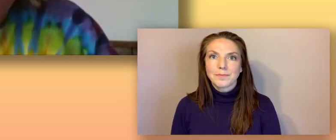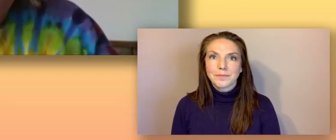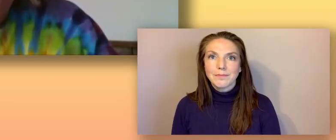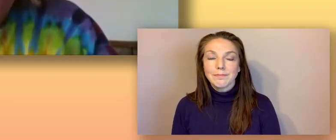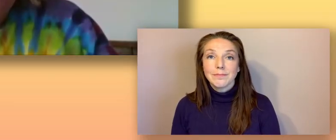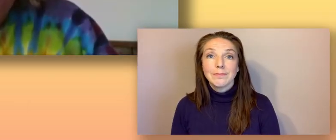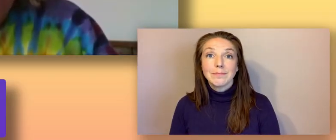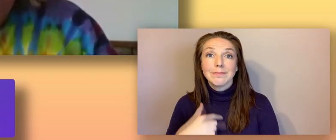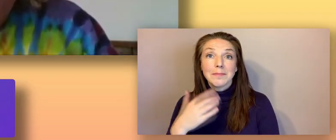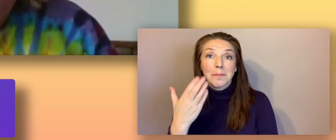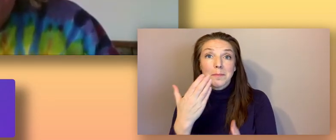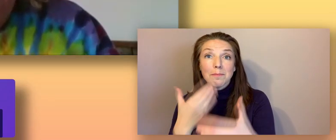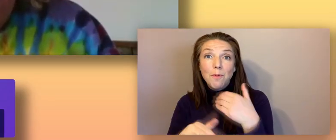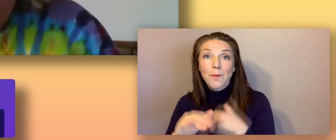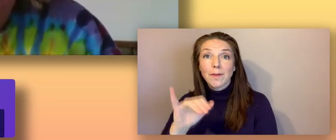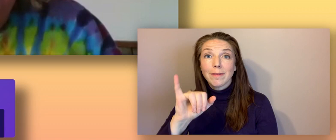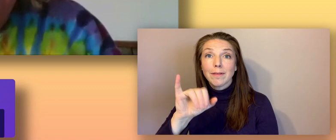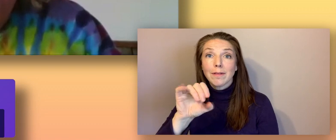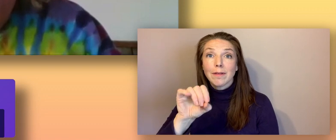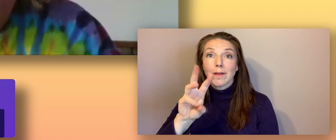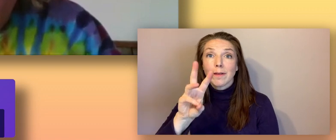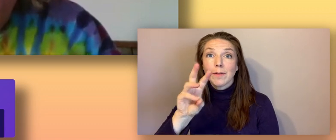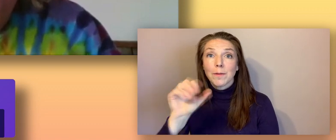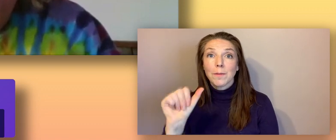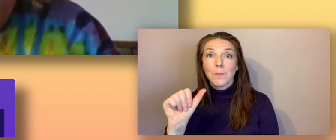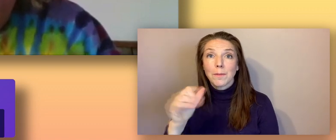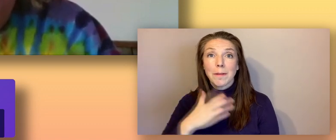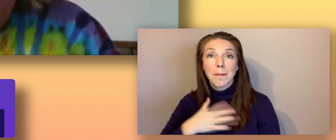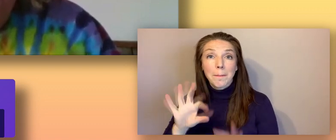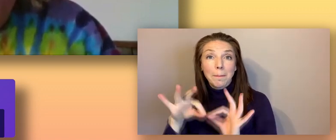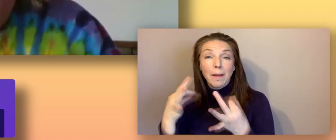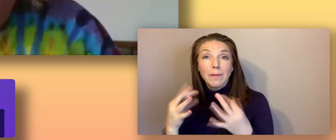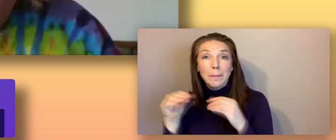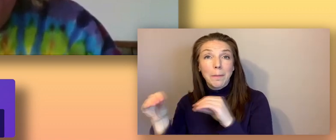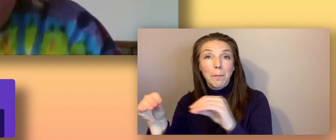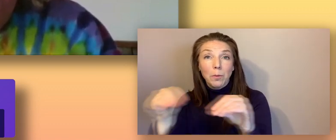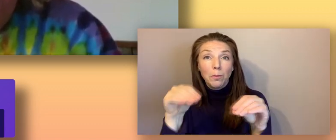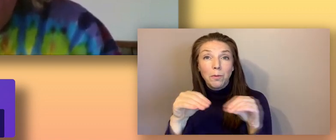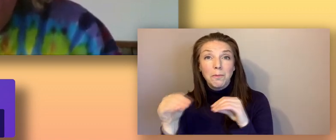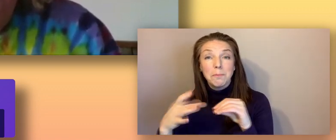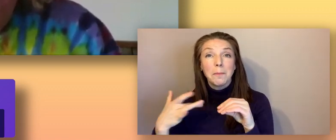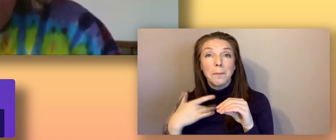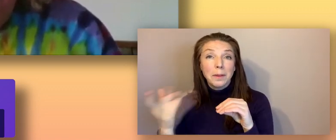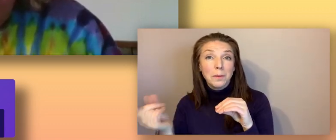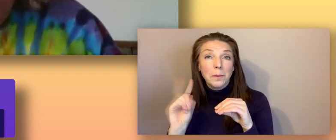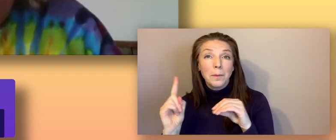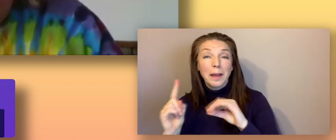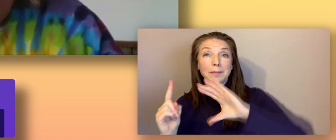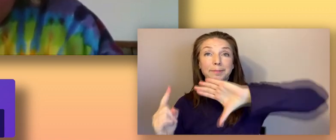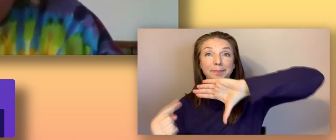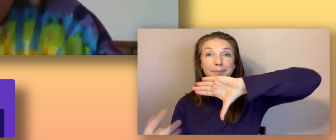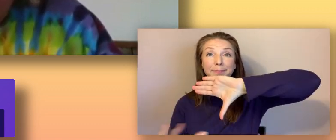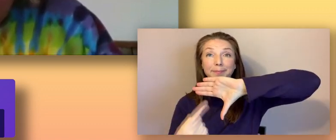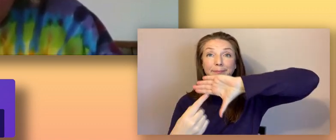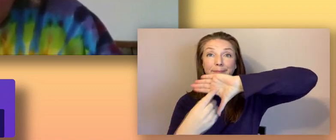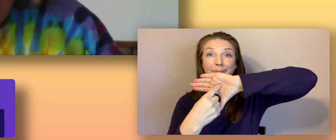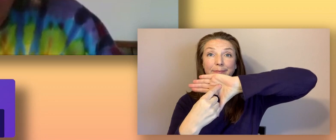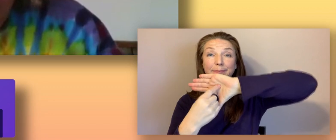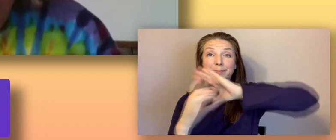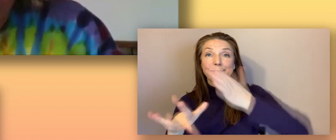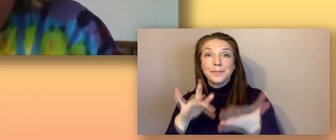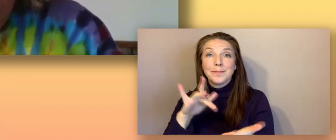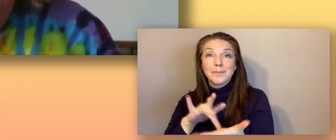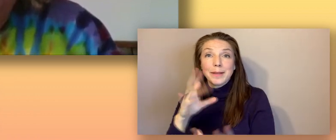I was born in Cedar Rapids, Iowa. Then we moved to Cleveland, Ohio, Palatine, Illinois, and then to Reading,